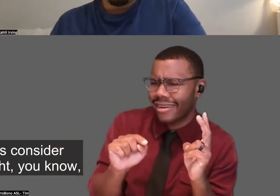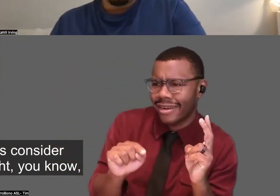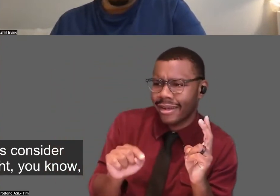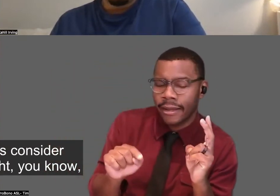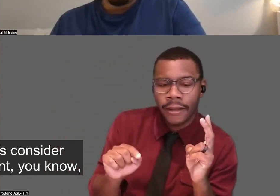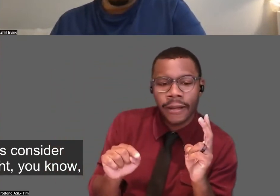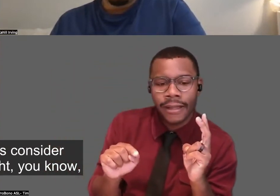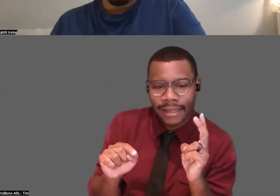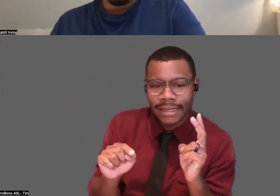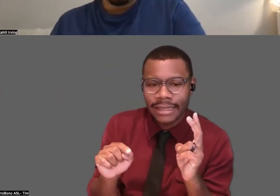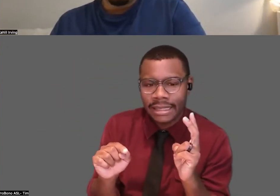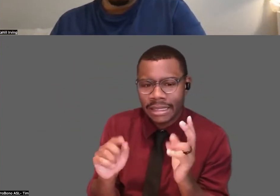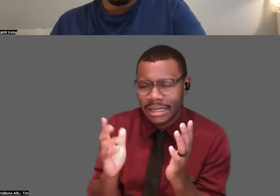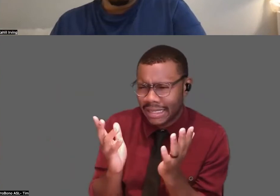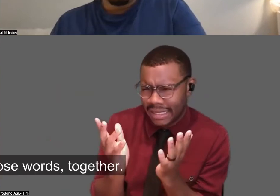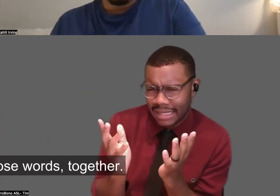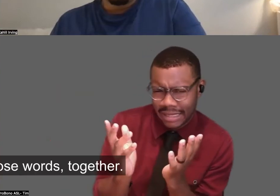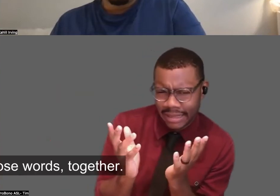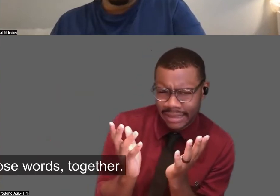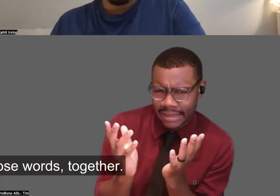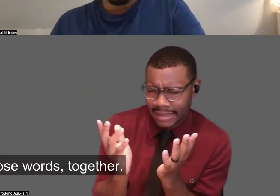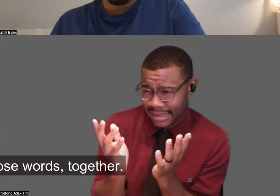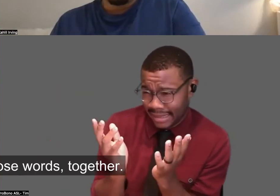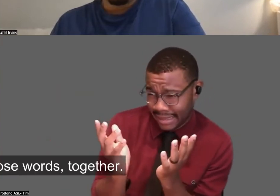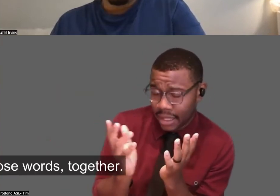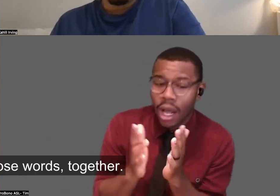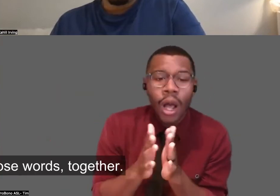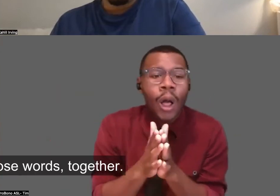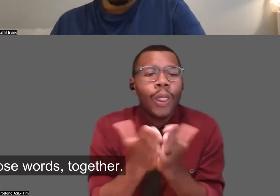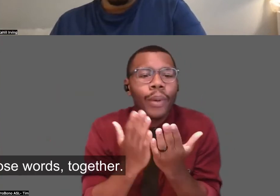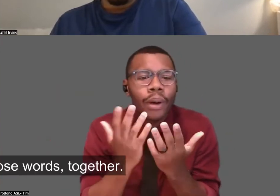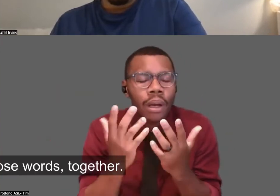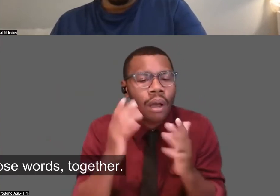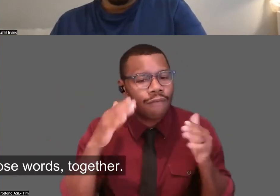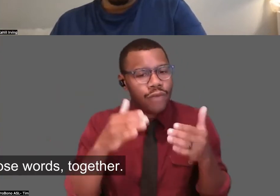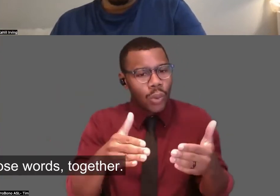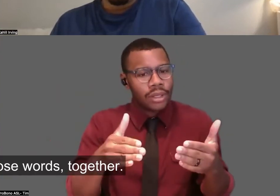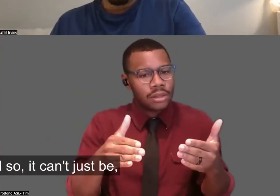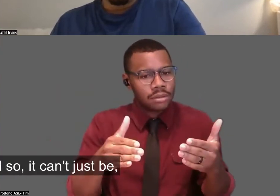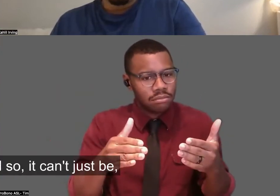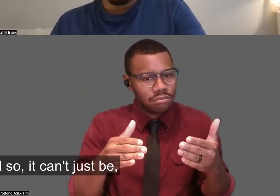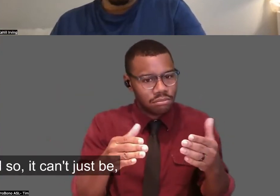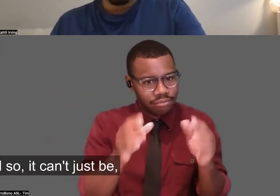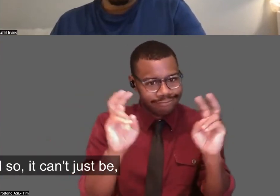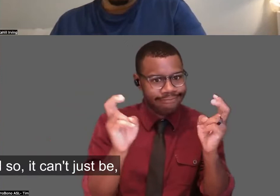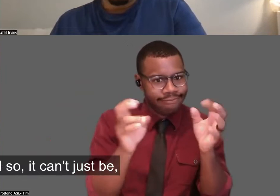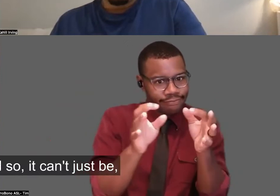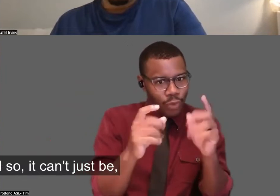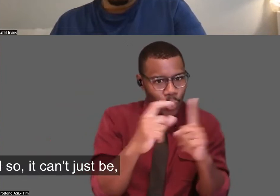let's consider how they might, the book is about those words together. And,